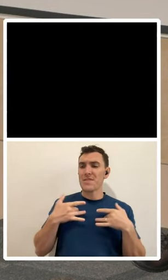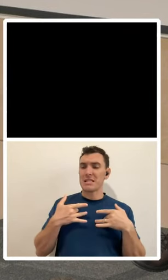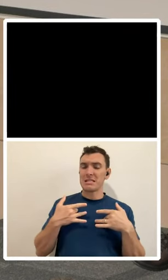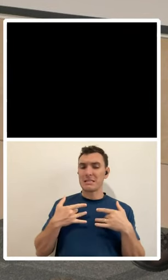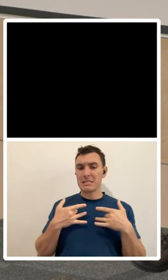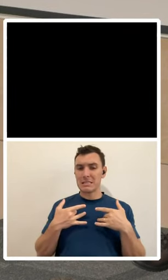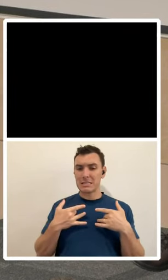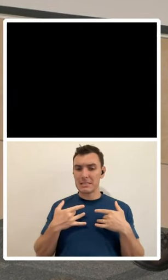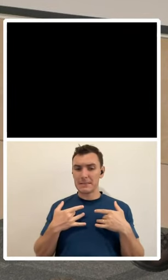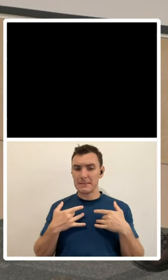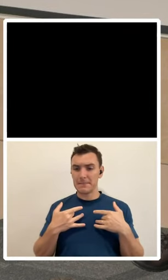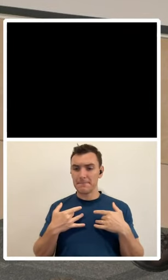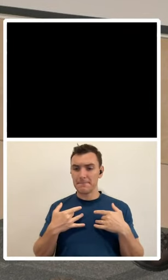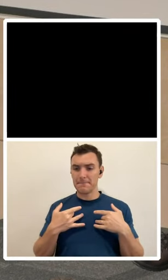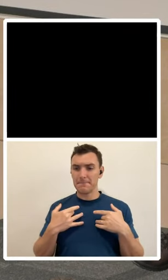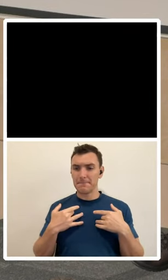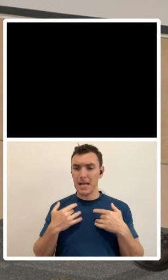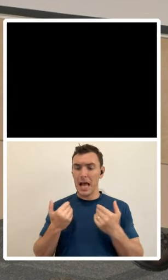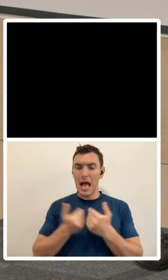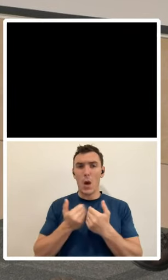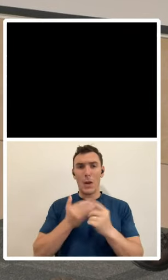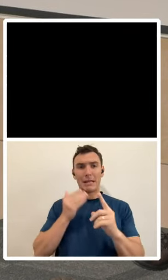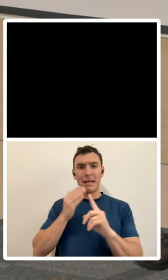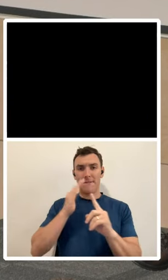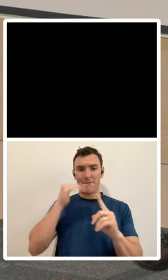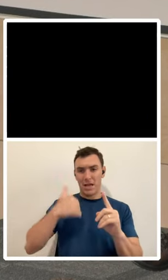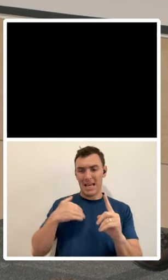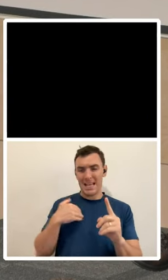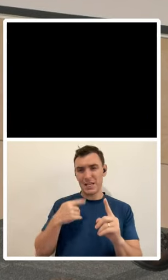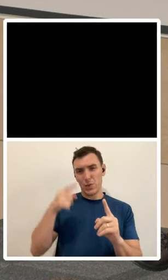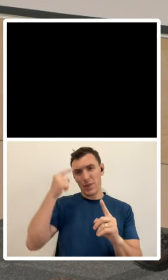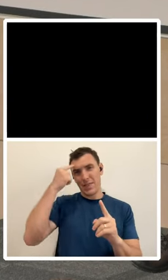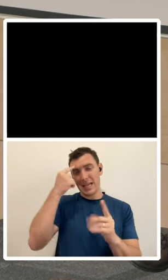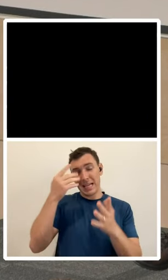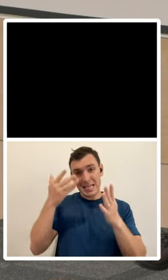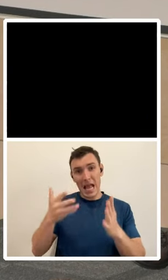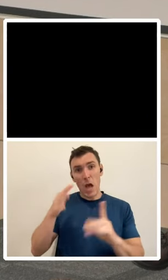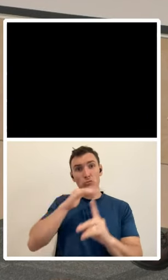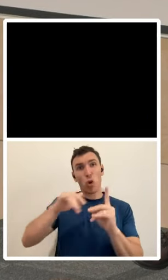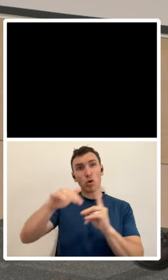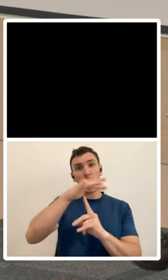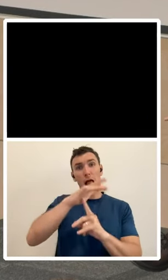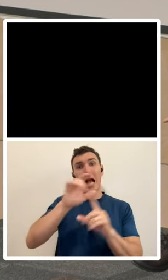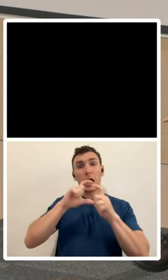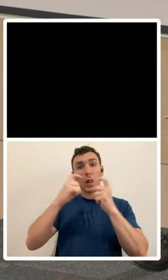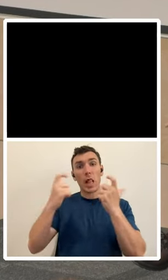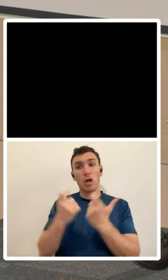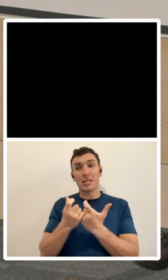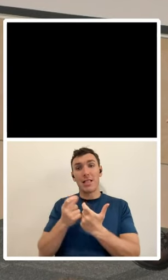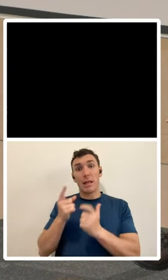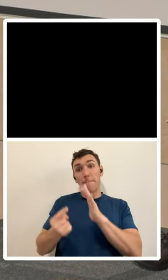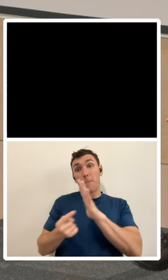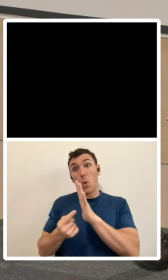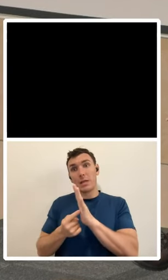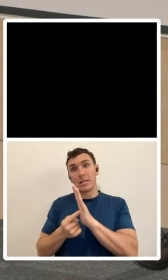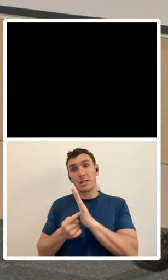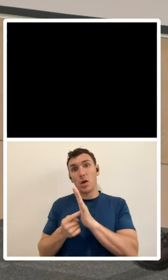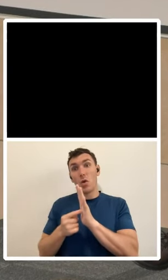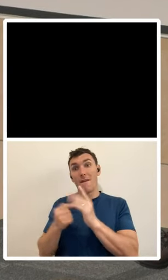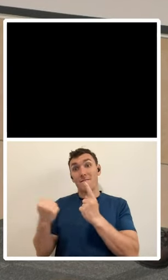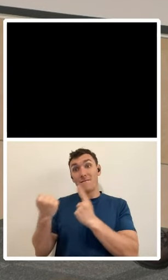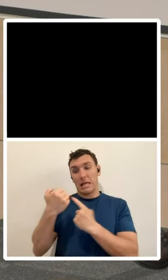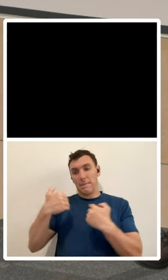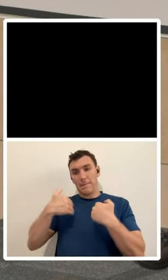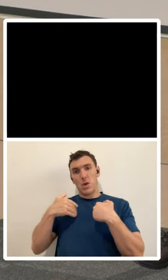class thing a bit of a throwback to the past, which isn't really part of who you are? But also that links to the question about politics, which is, would it be helpful to stir